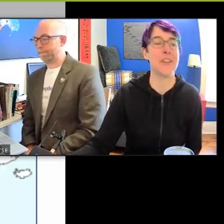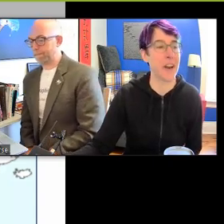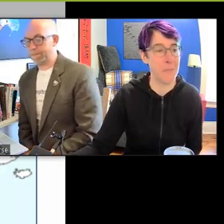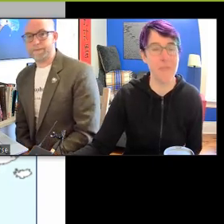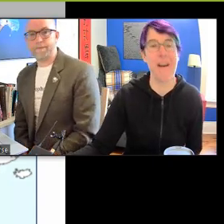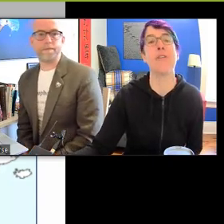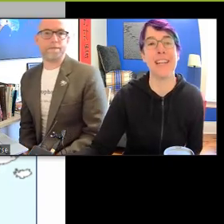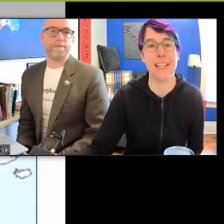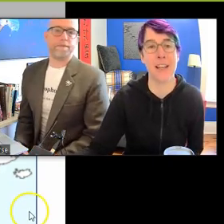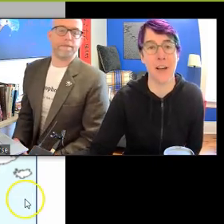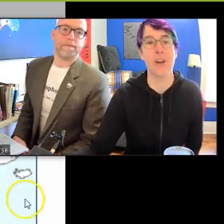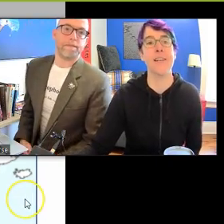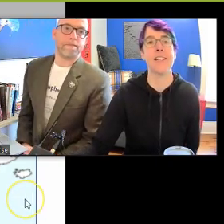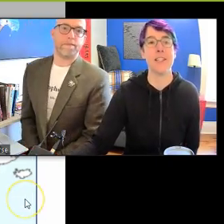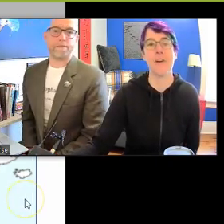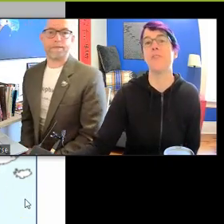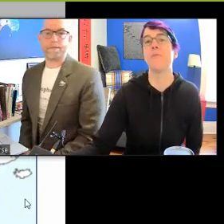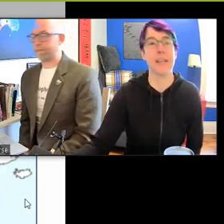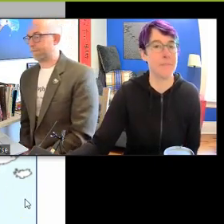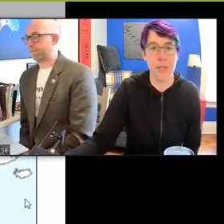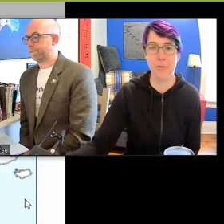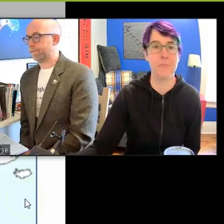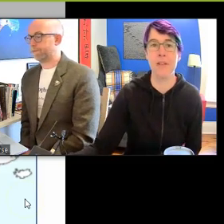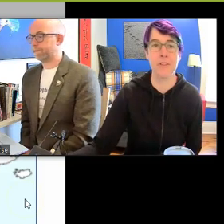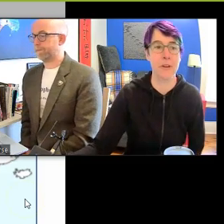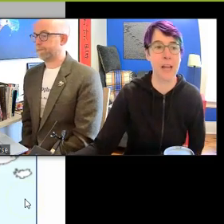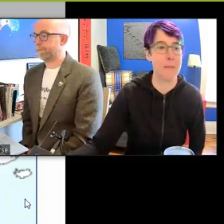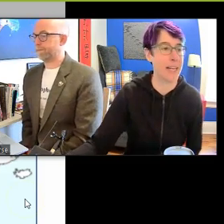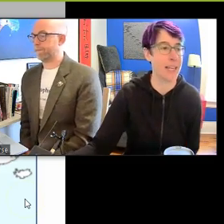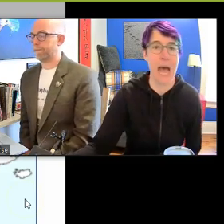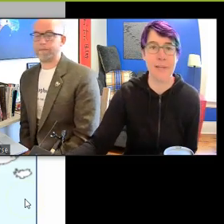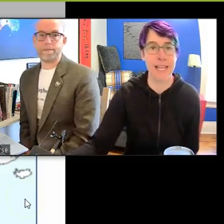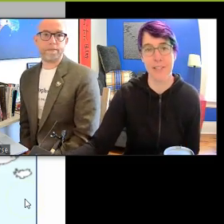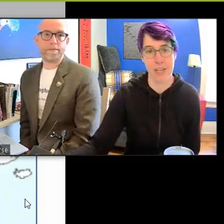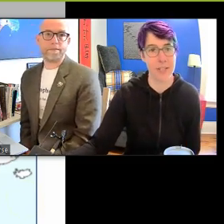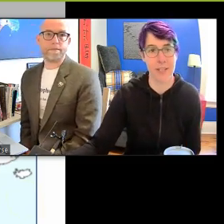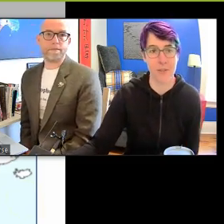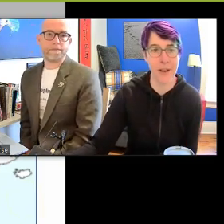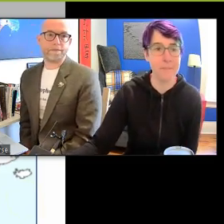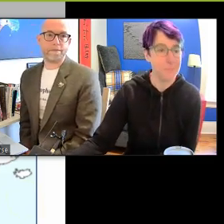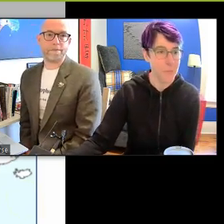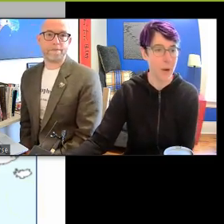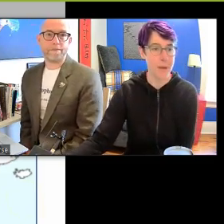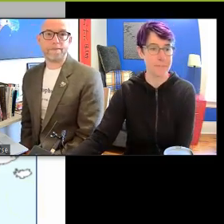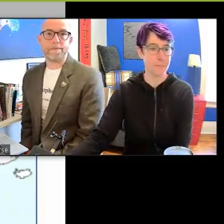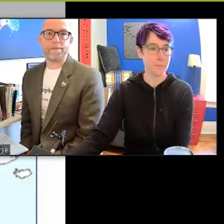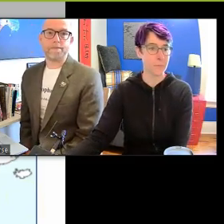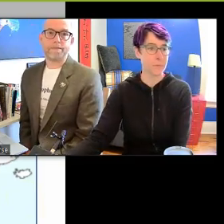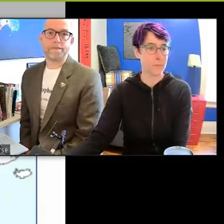continent. You're going to move out of it into other continents following, you know, sort of climatic and habitat changes, right?